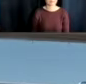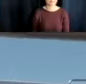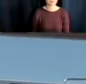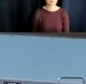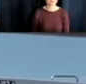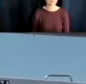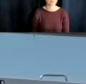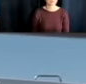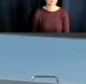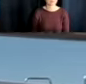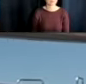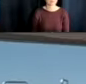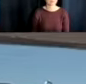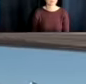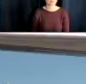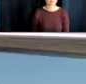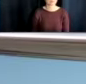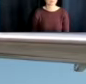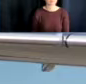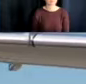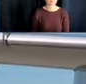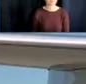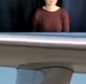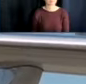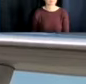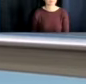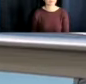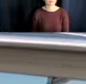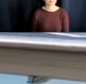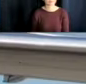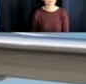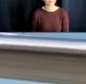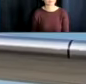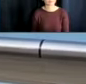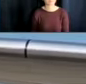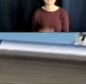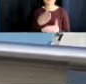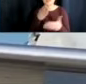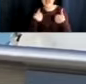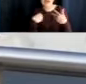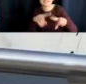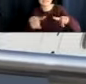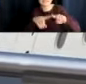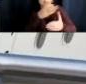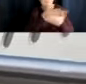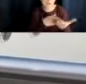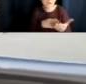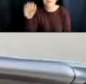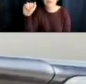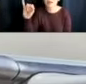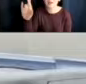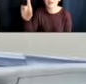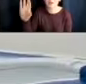Oh, cool. So there's parts of the aircraft that you don't step on. Like you don't ever sit in the engine where